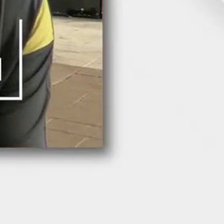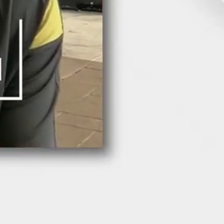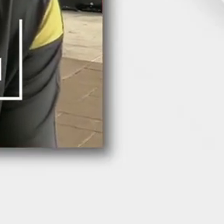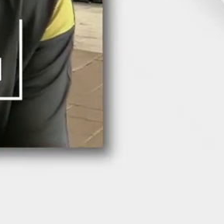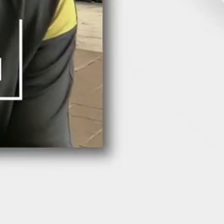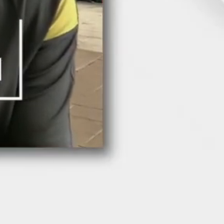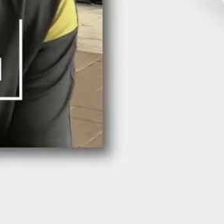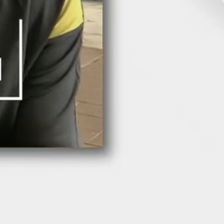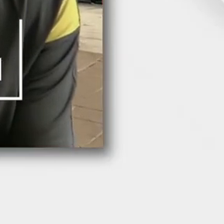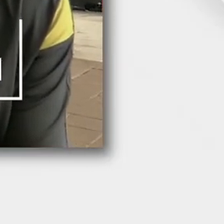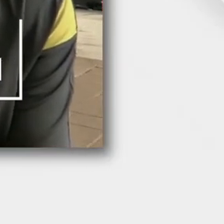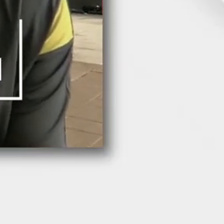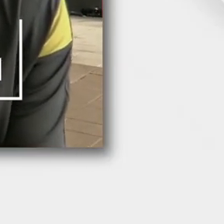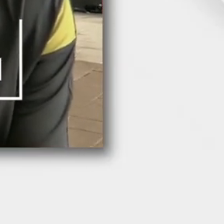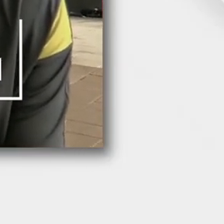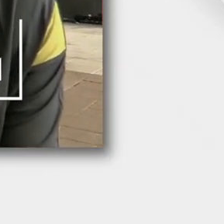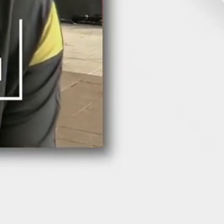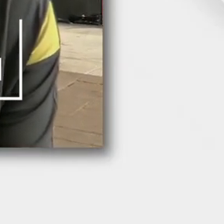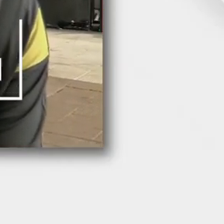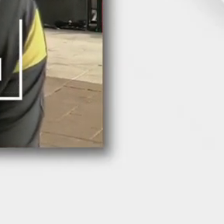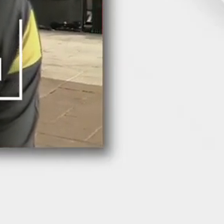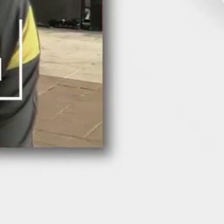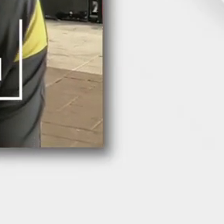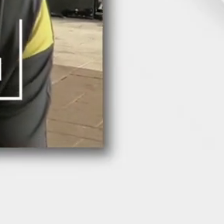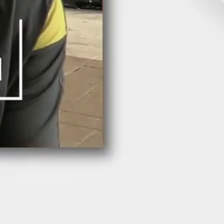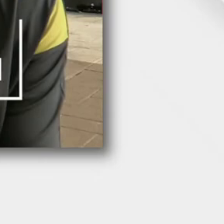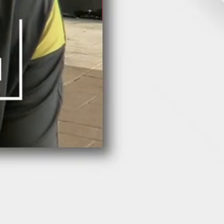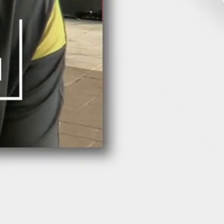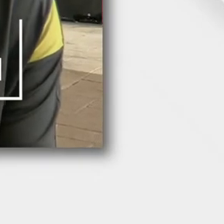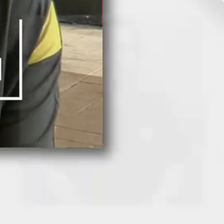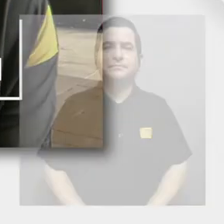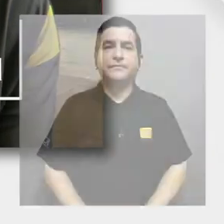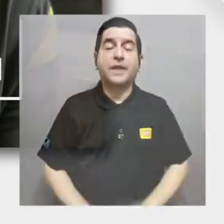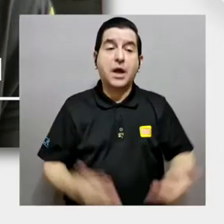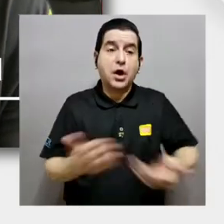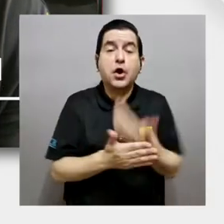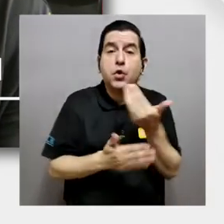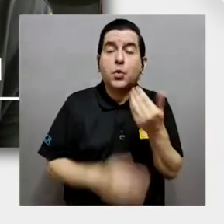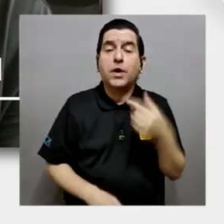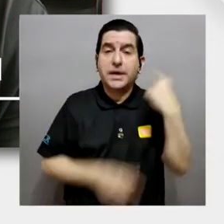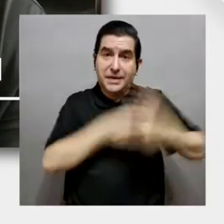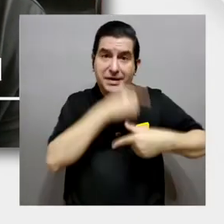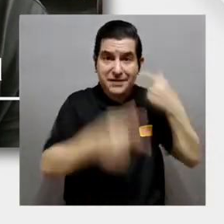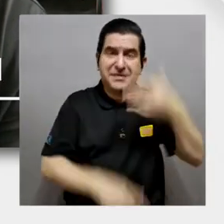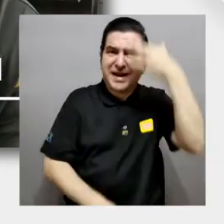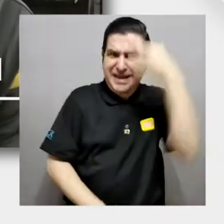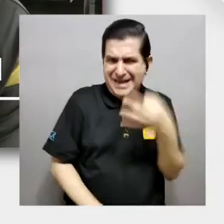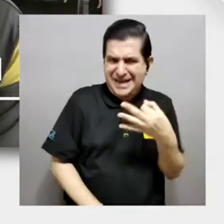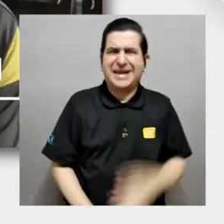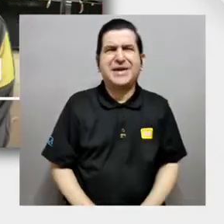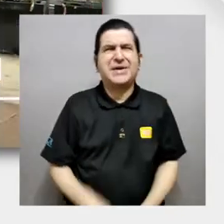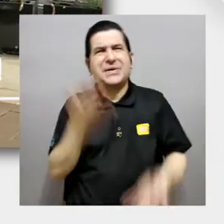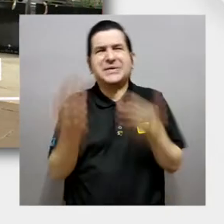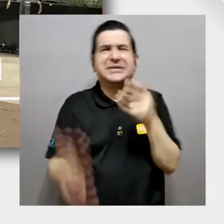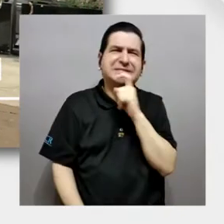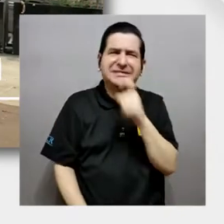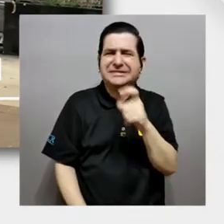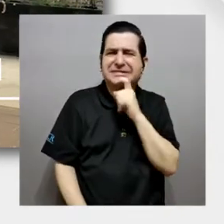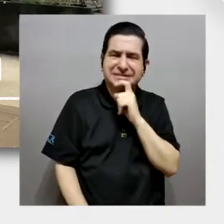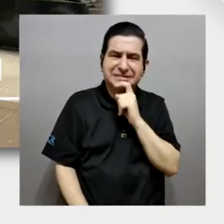For the today's generation, I believe the answer to that question would be, I think it's a little bit difficult for them